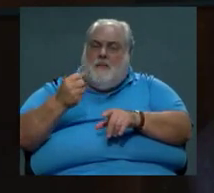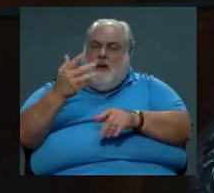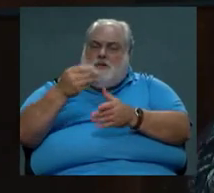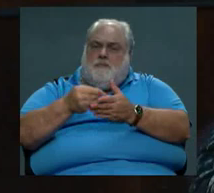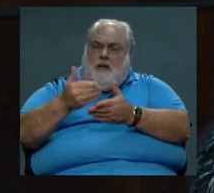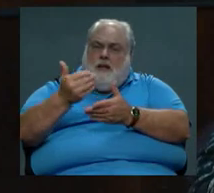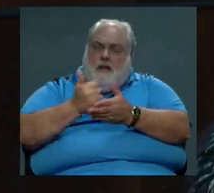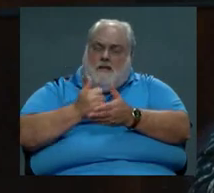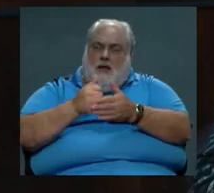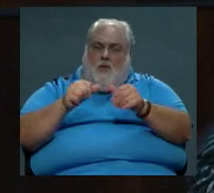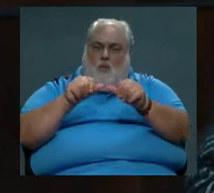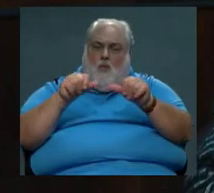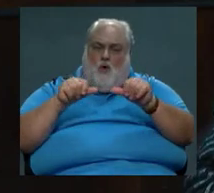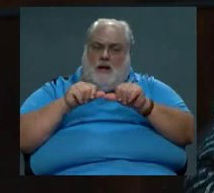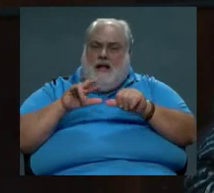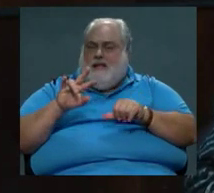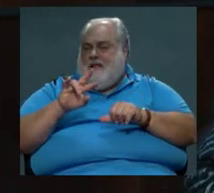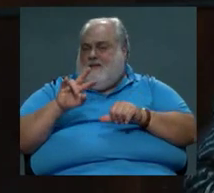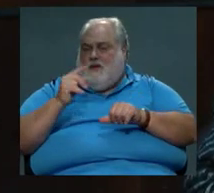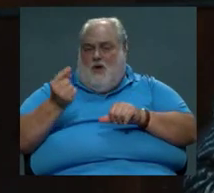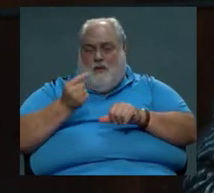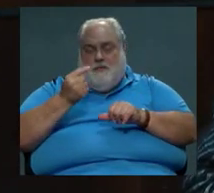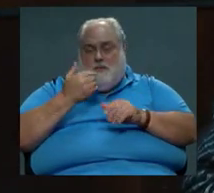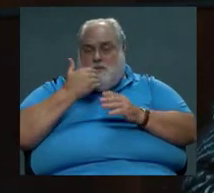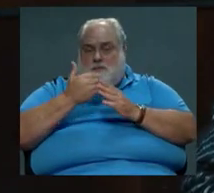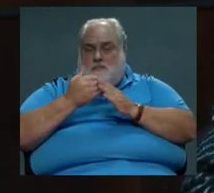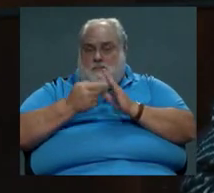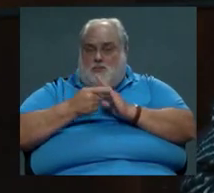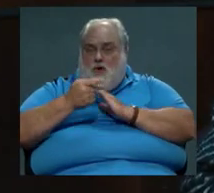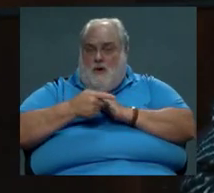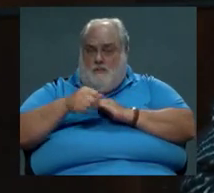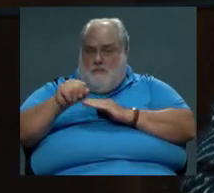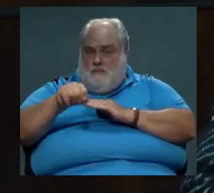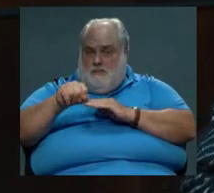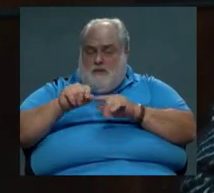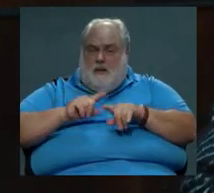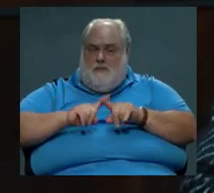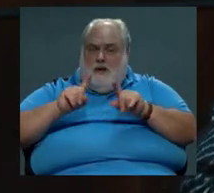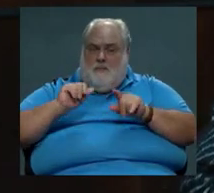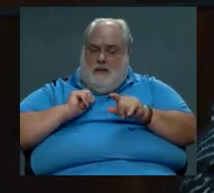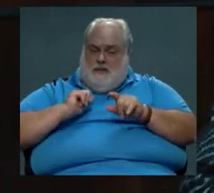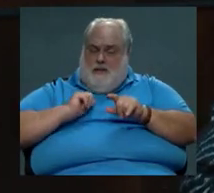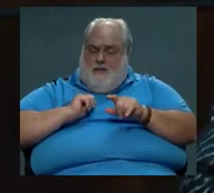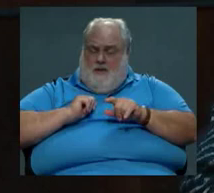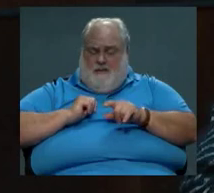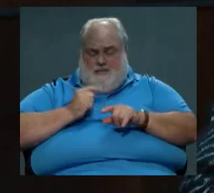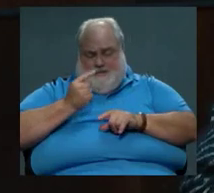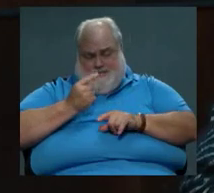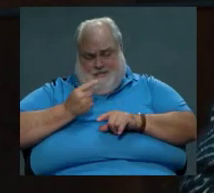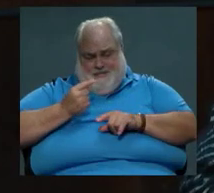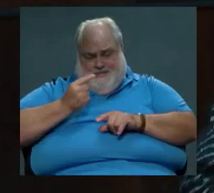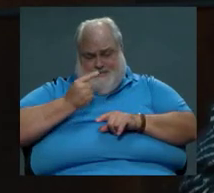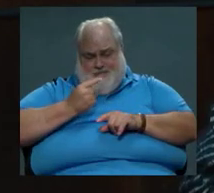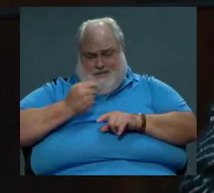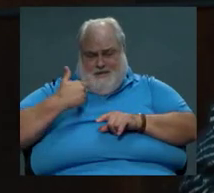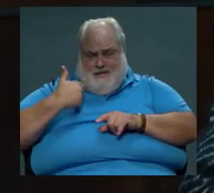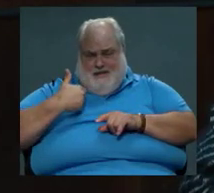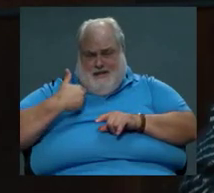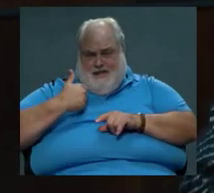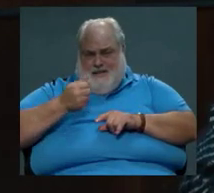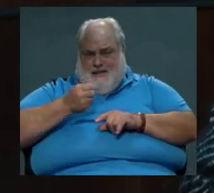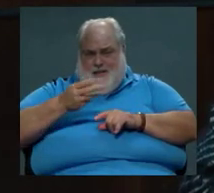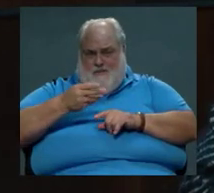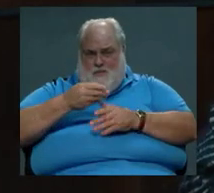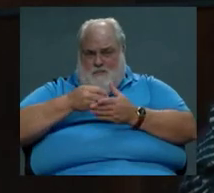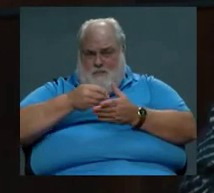in Ward 7, and it's always been a good program. But I agree in the last few months we have appropriated